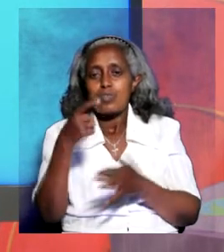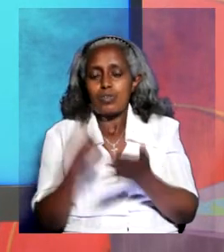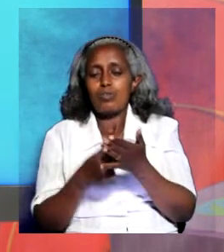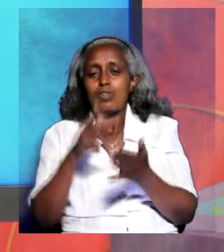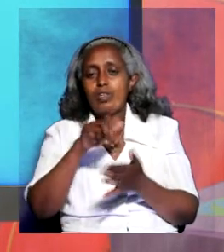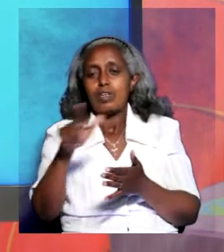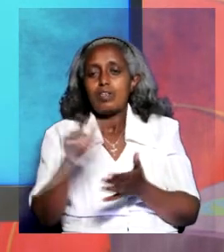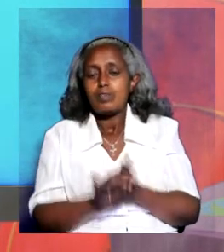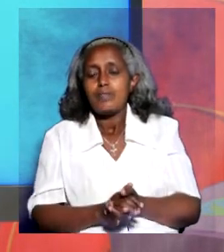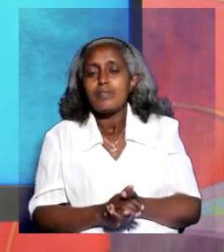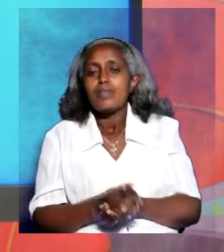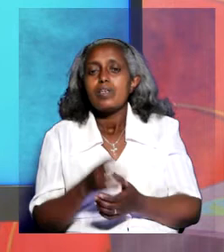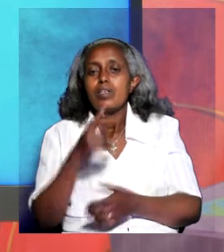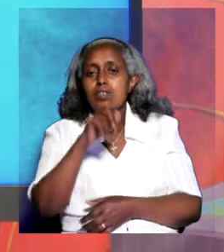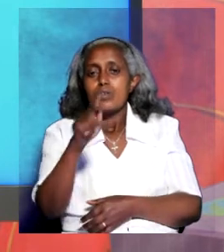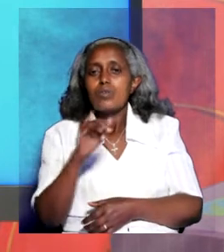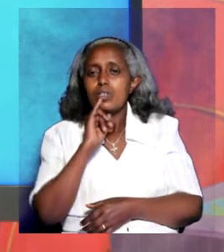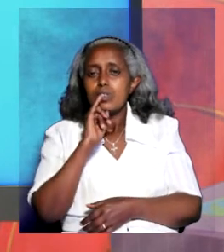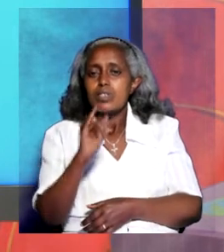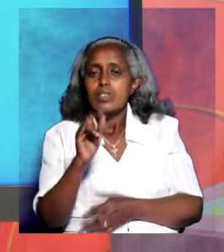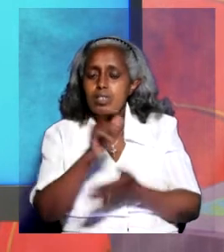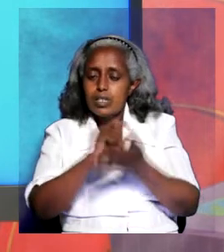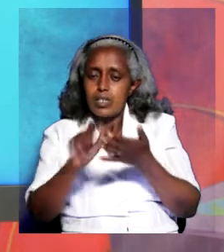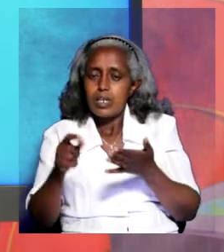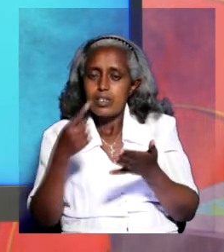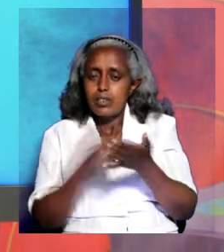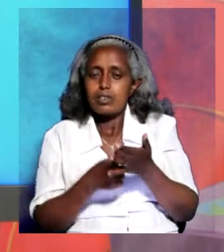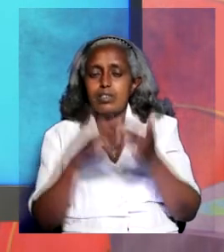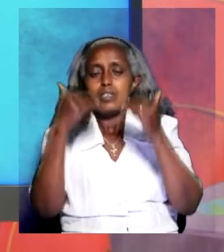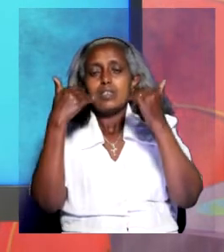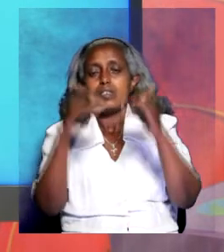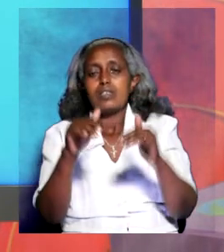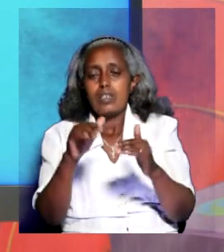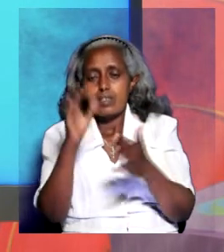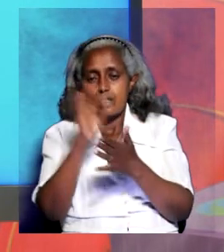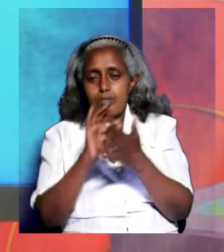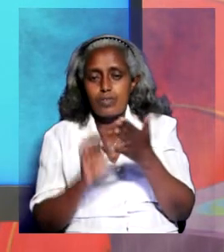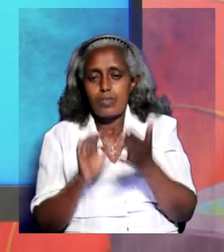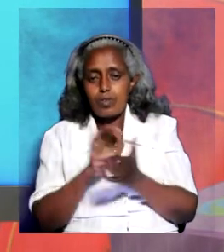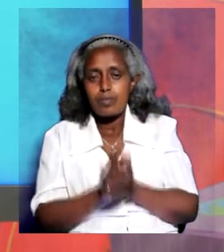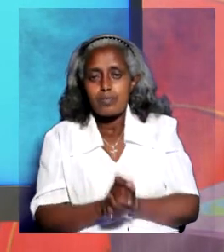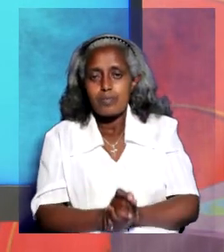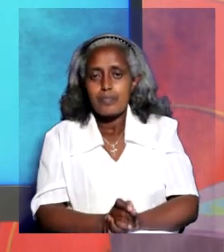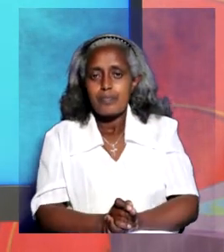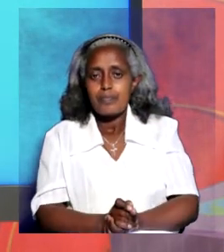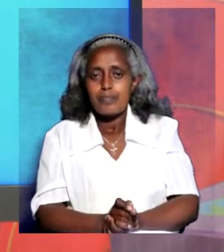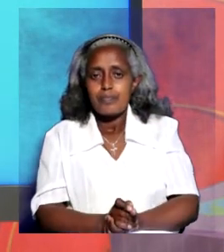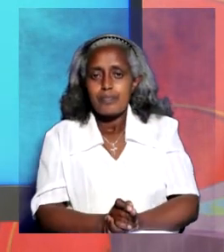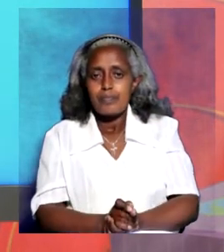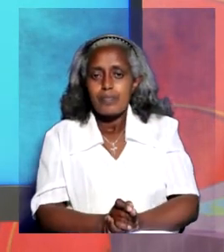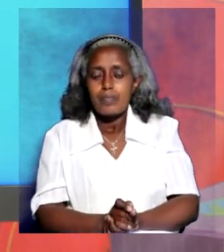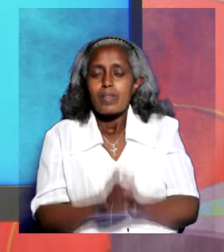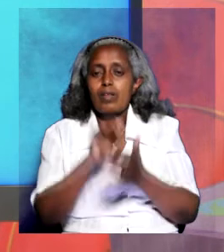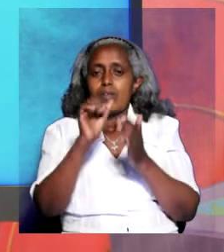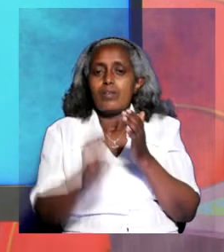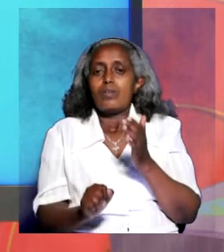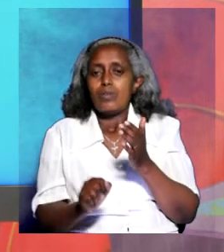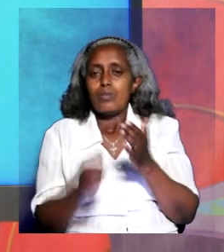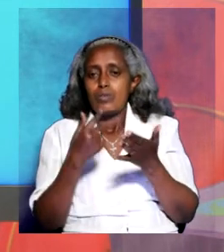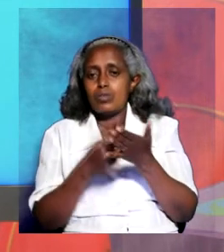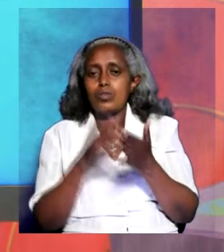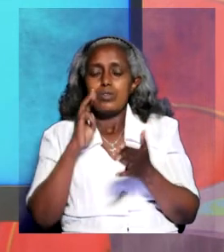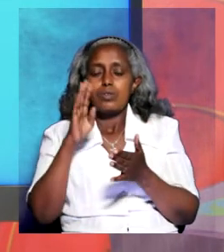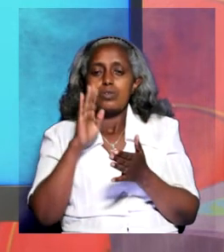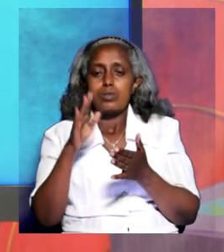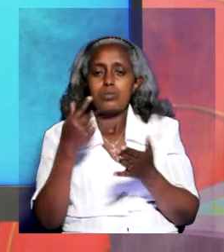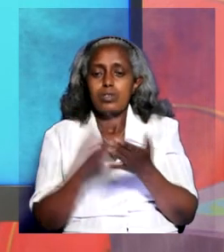line. The question is, write it in standard form. We can rewrite this in standard form. So this will